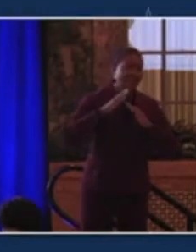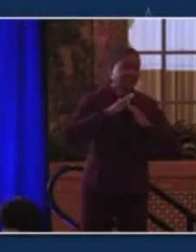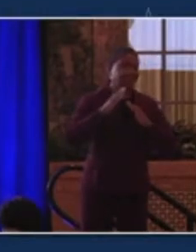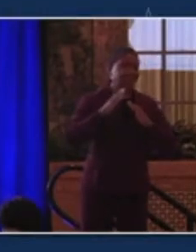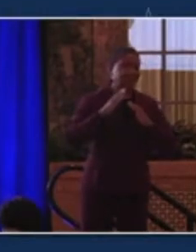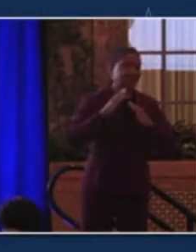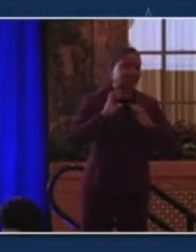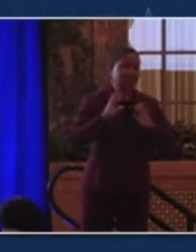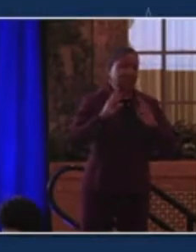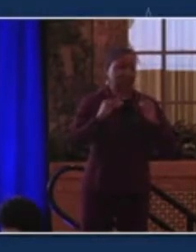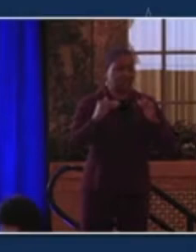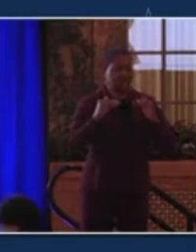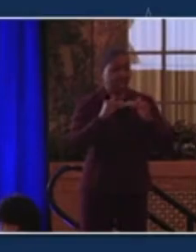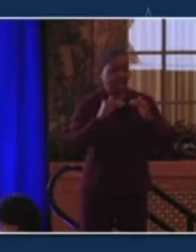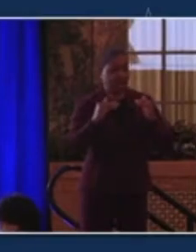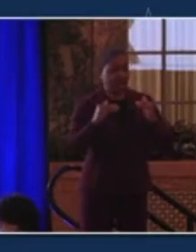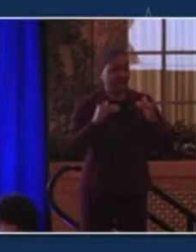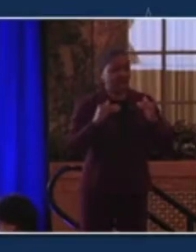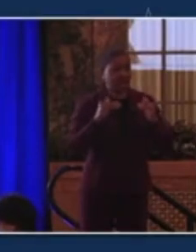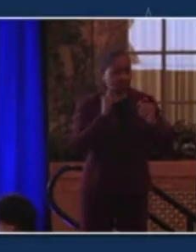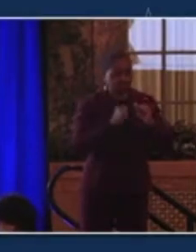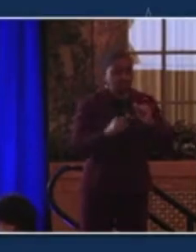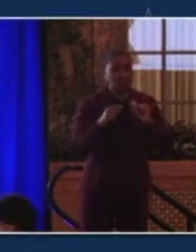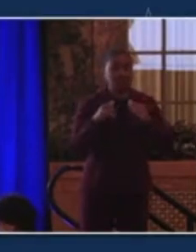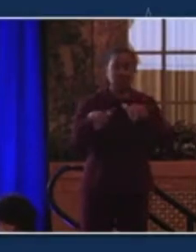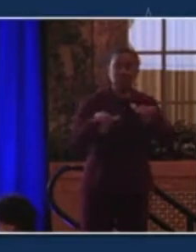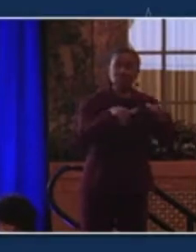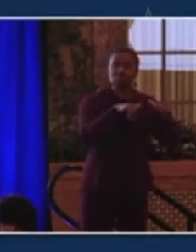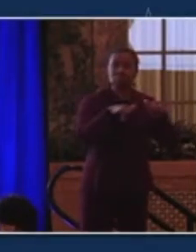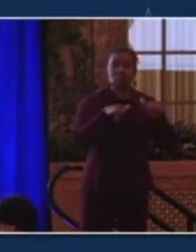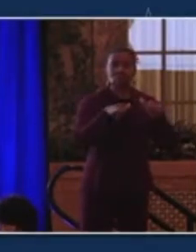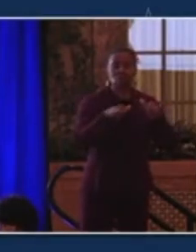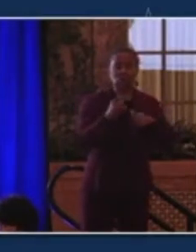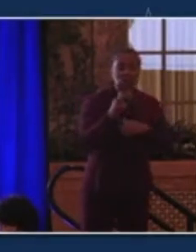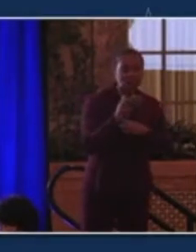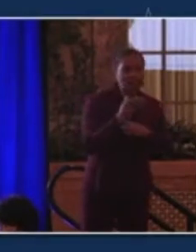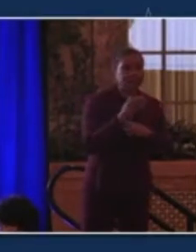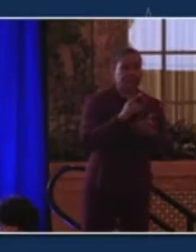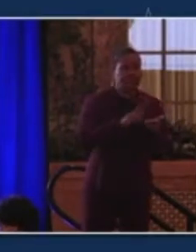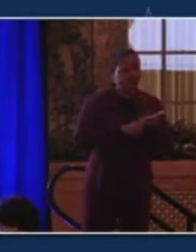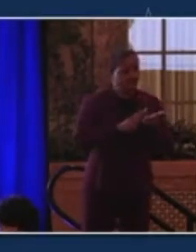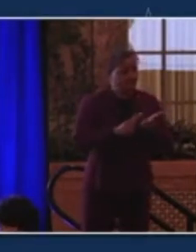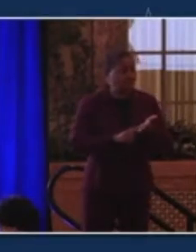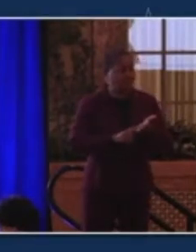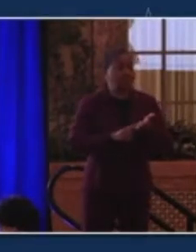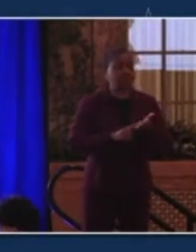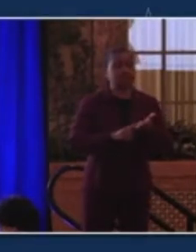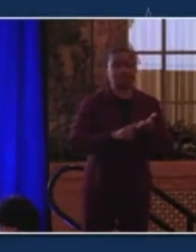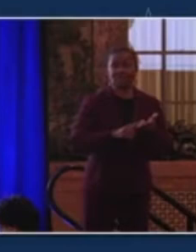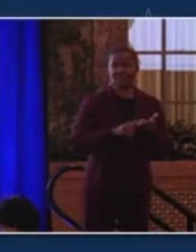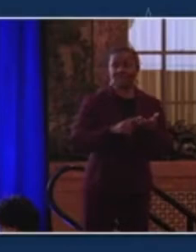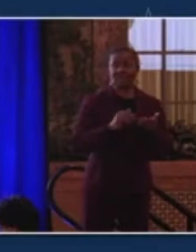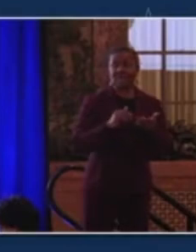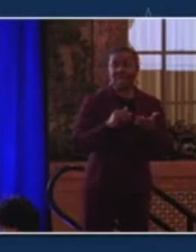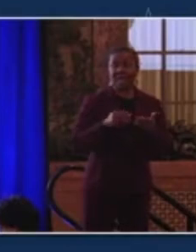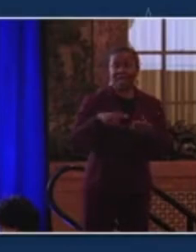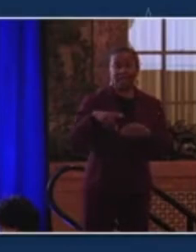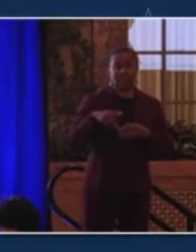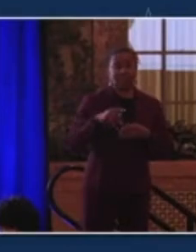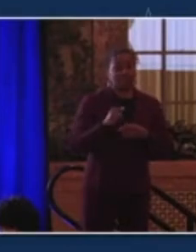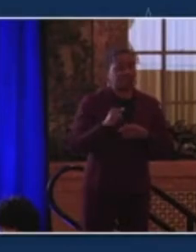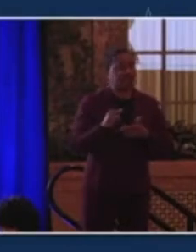equity, of treatment for everyone, in which the jobs and the contracts are dispensed